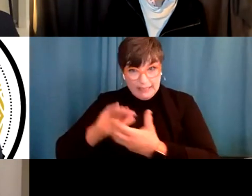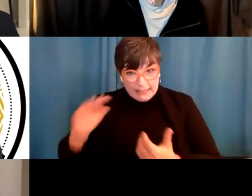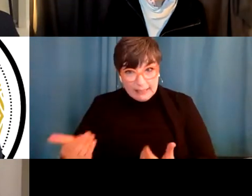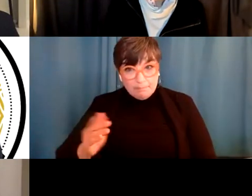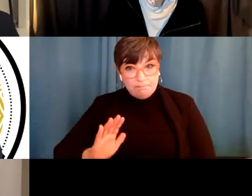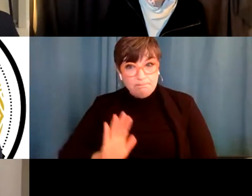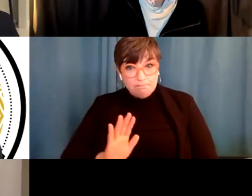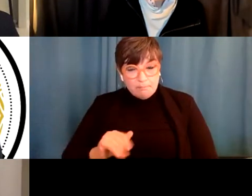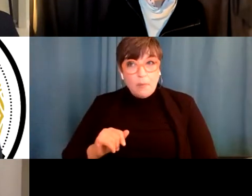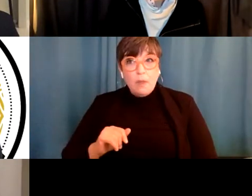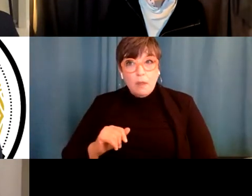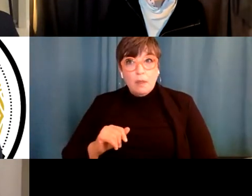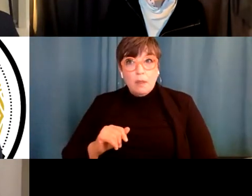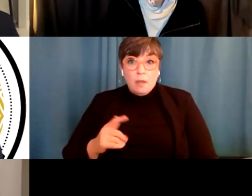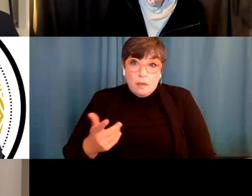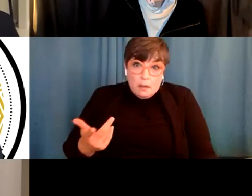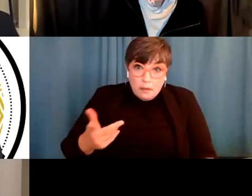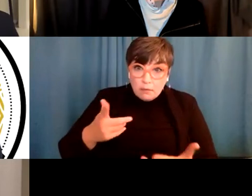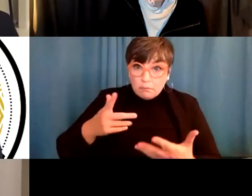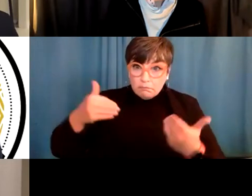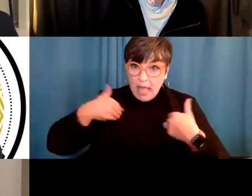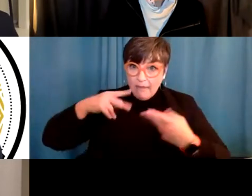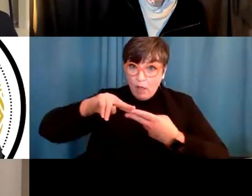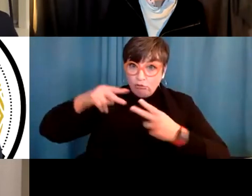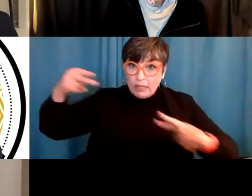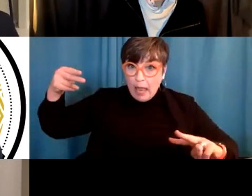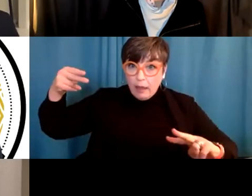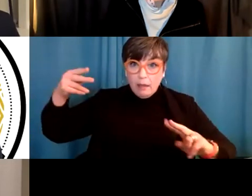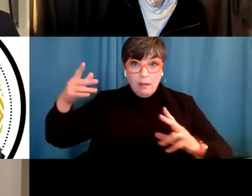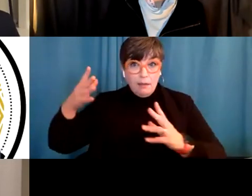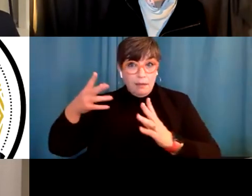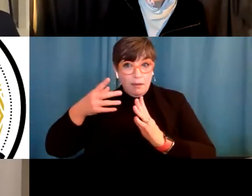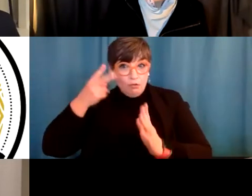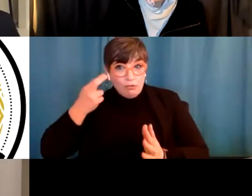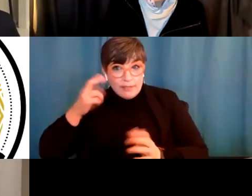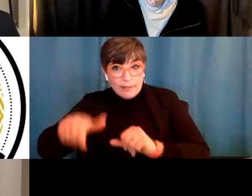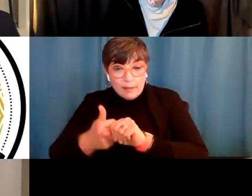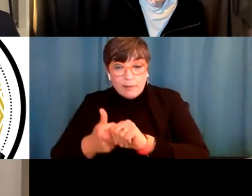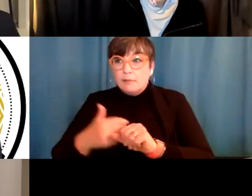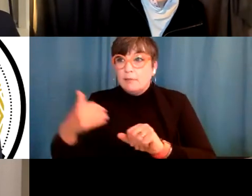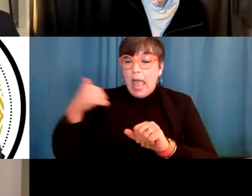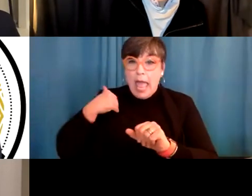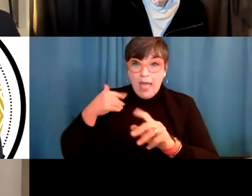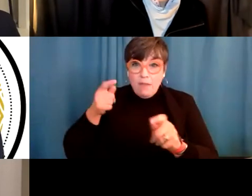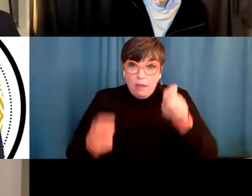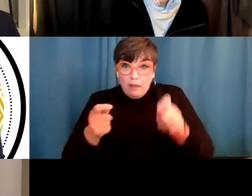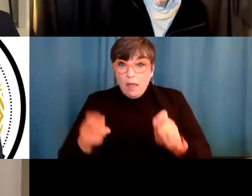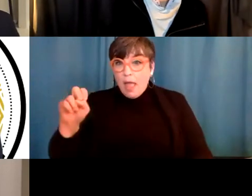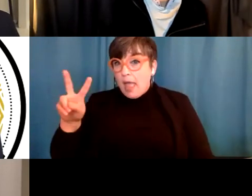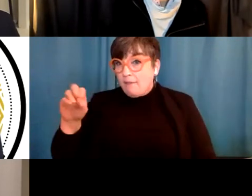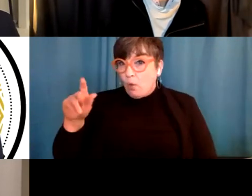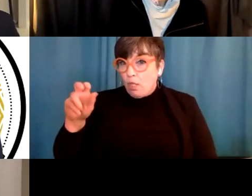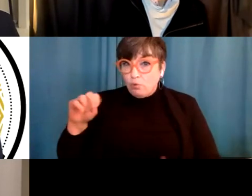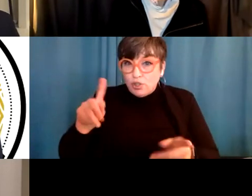may even have genetic or evolutionary origins. And so we have to battle against our own nature as